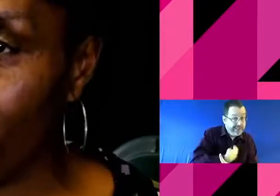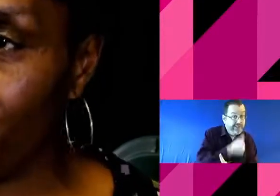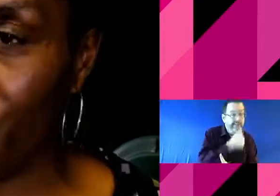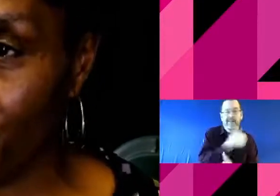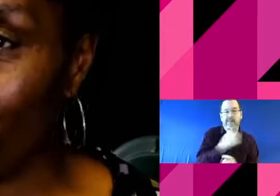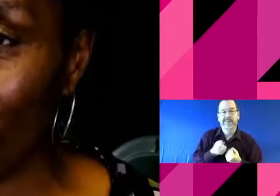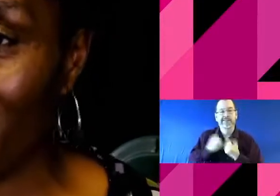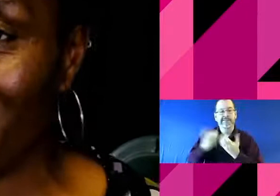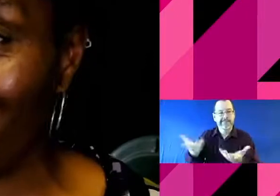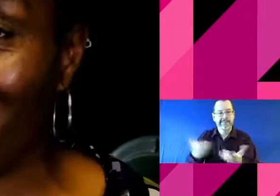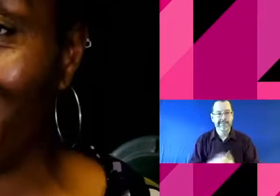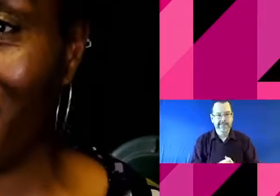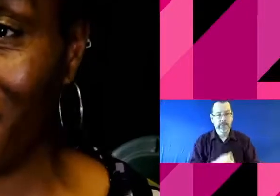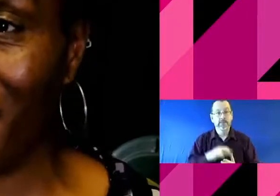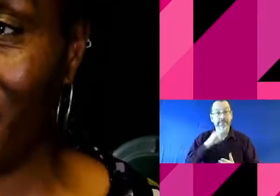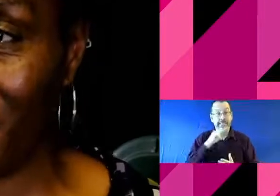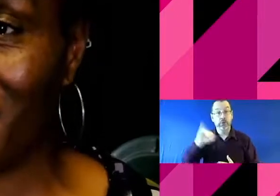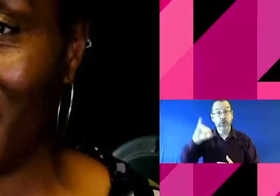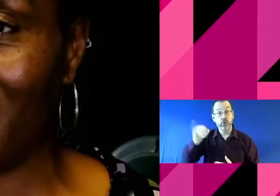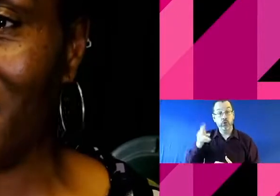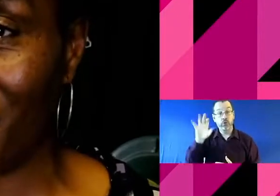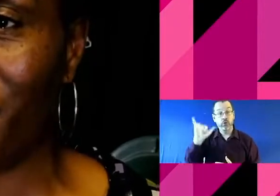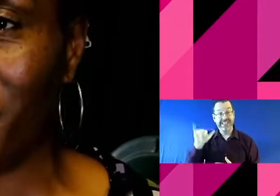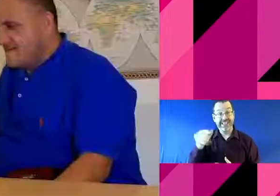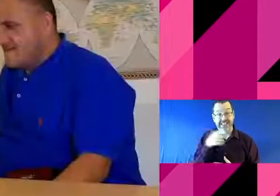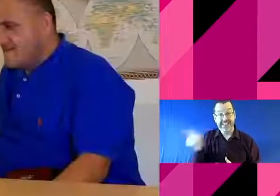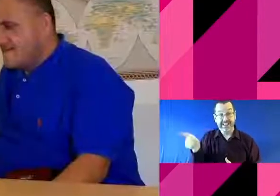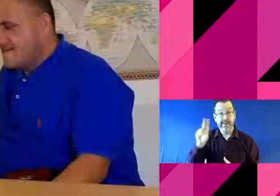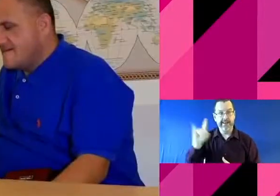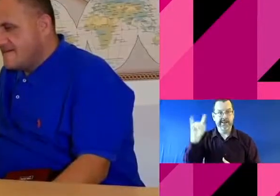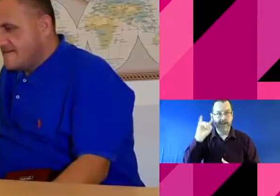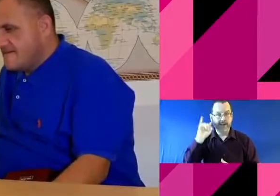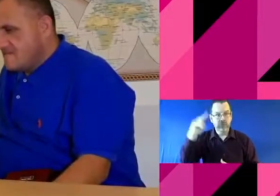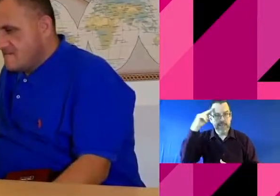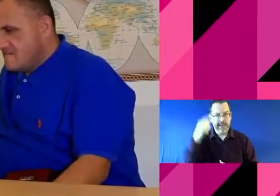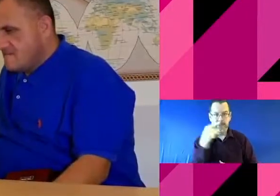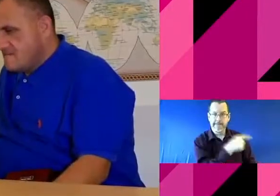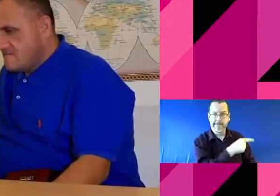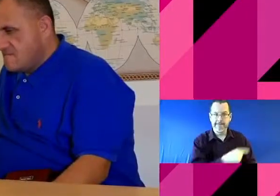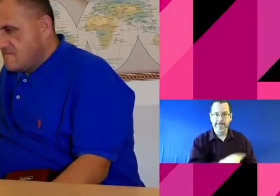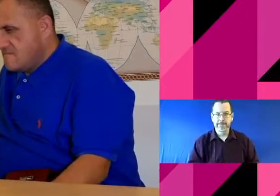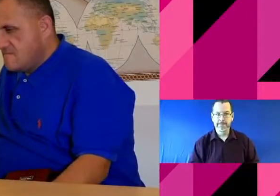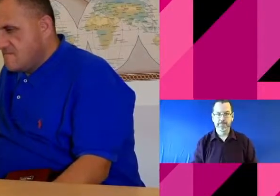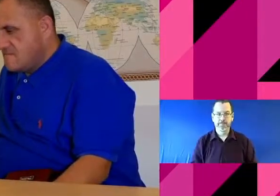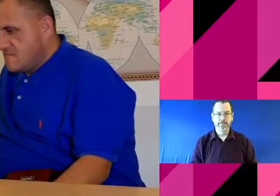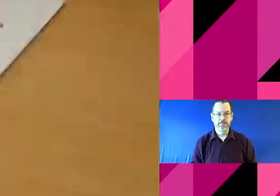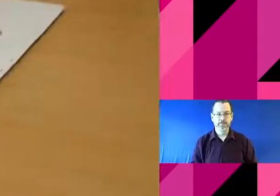it possible for the jury to hear and understand his information. I'll just write them down.